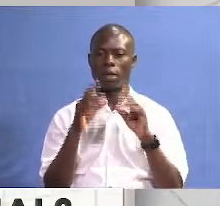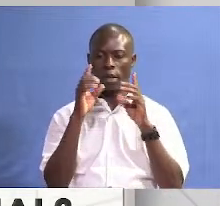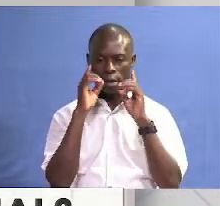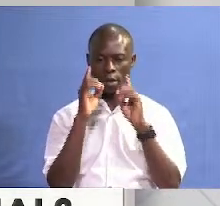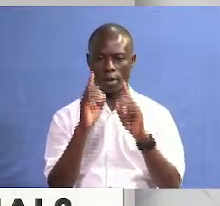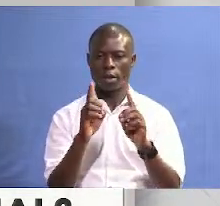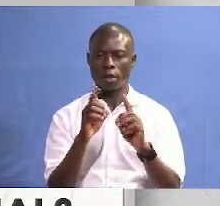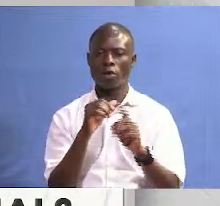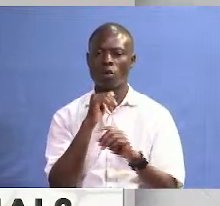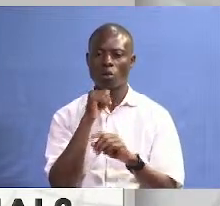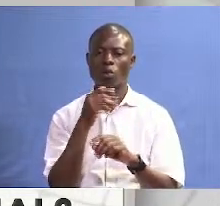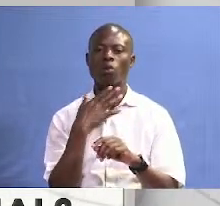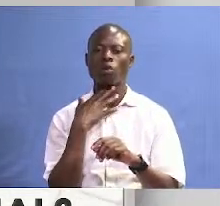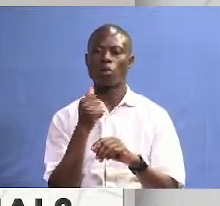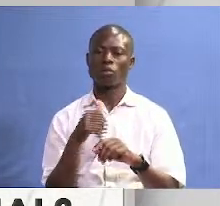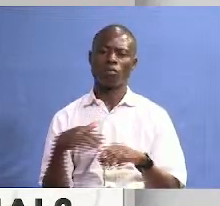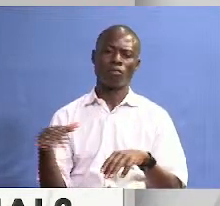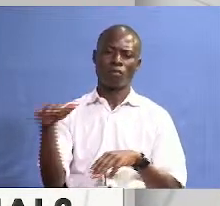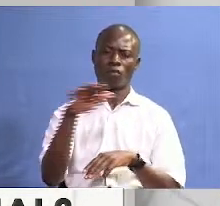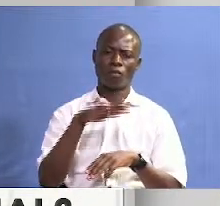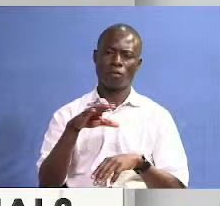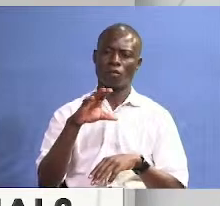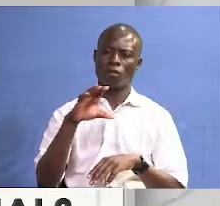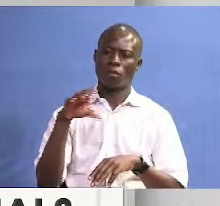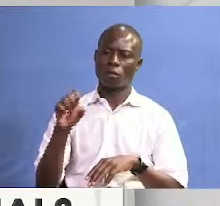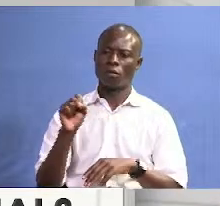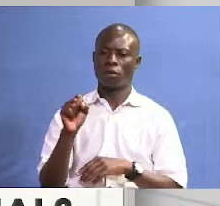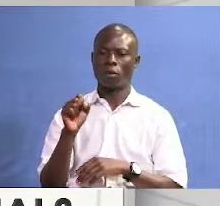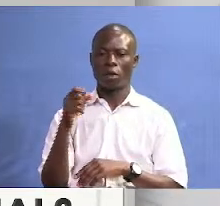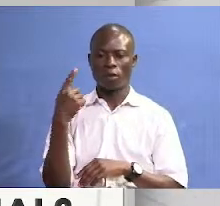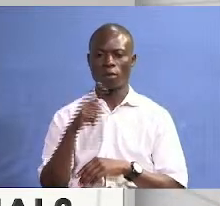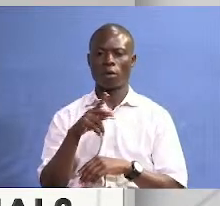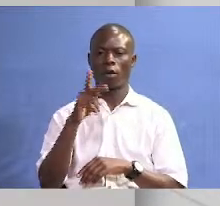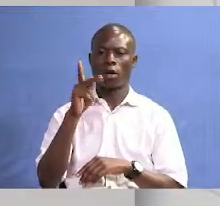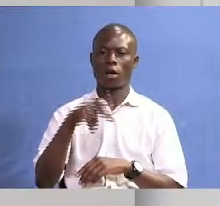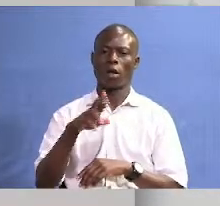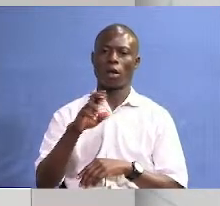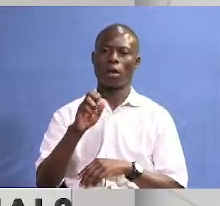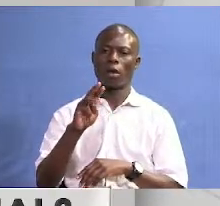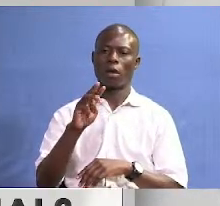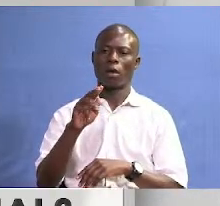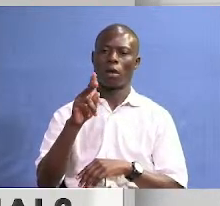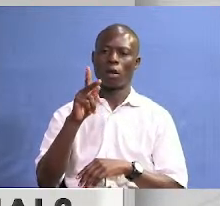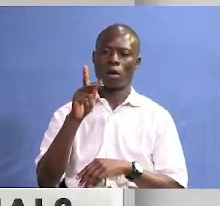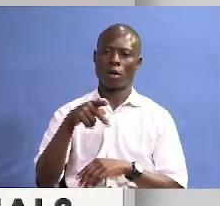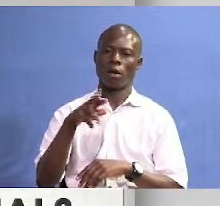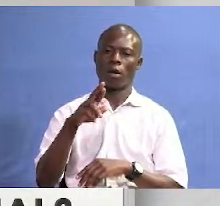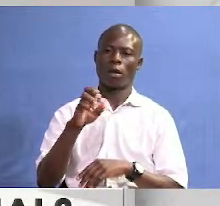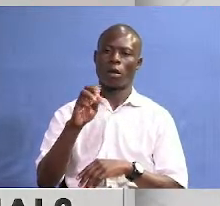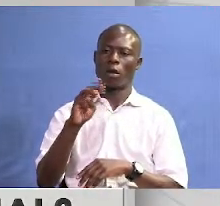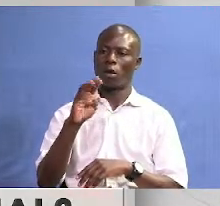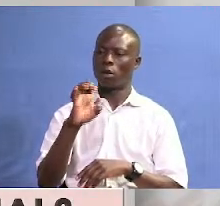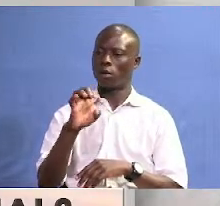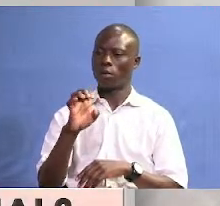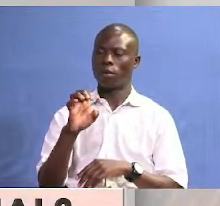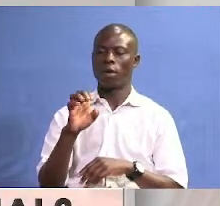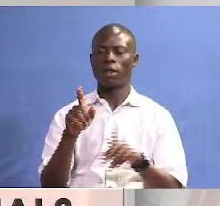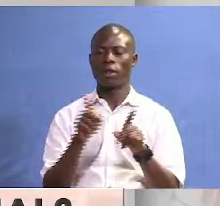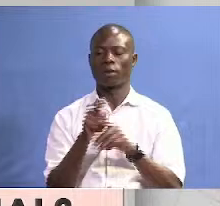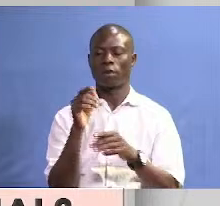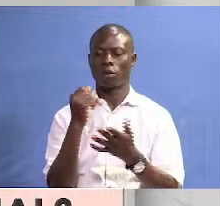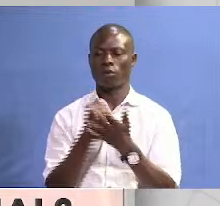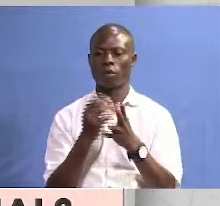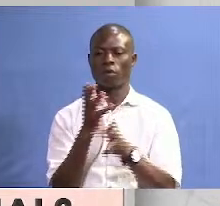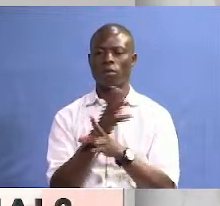he does not want the entire cabinet save for the prime cabinet secretary and, of course, his deputy president. And